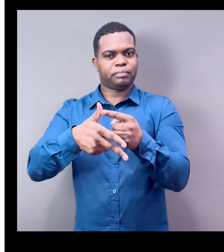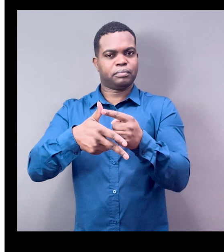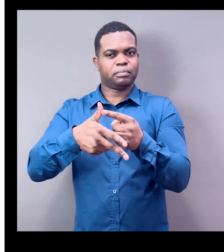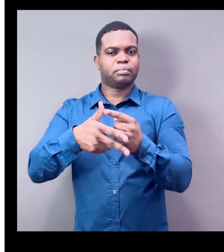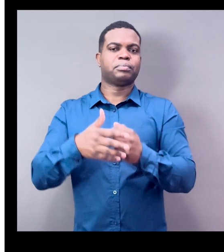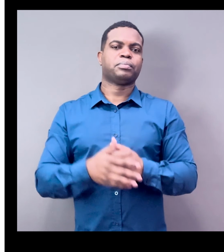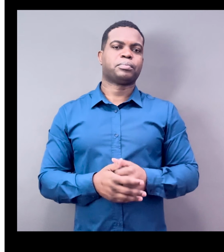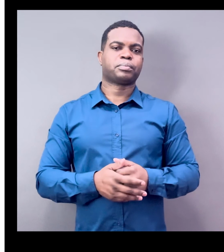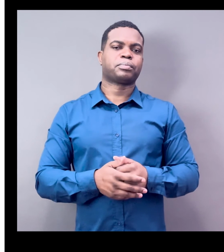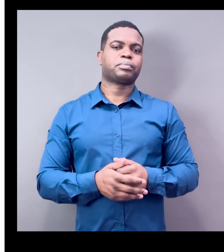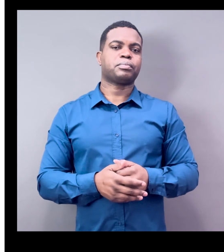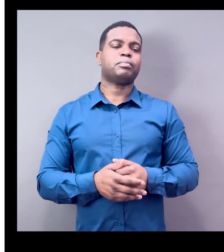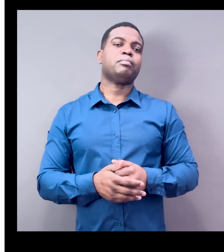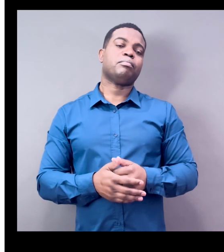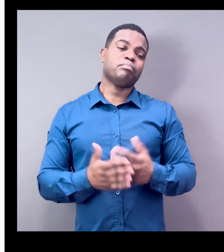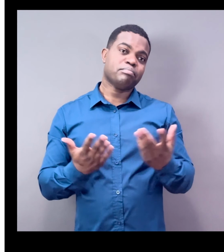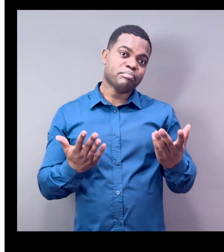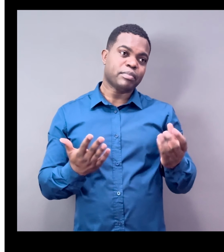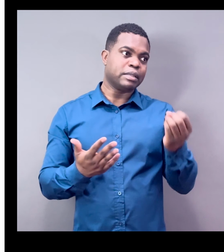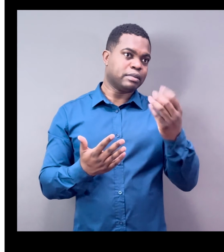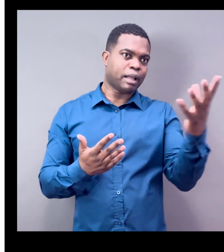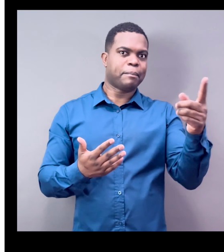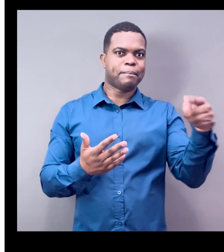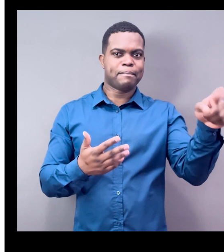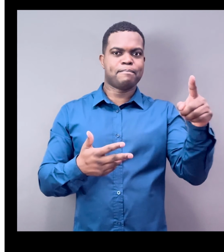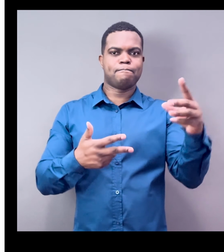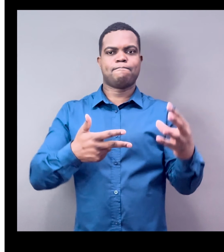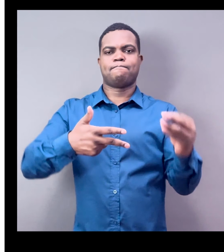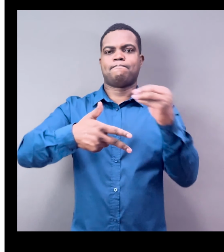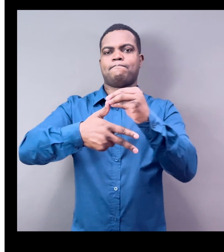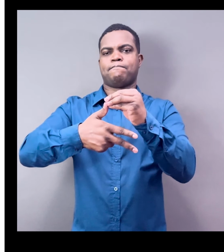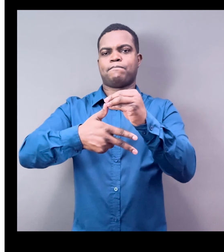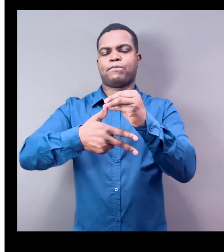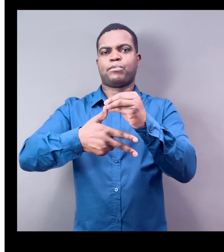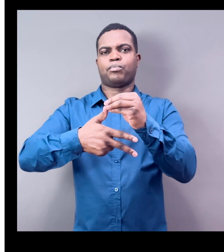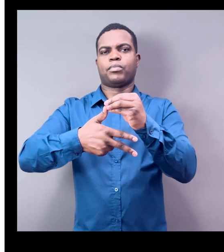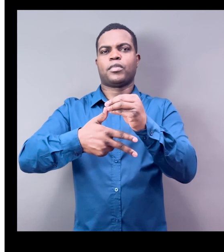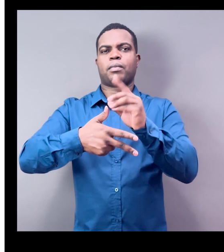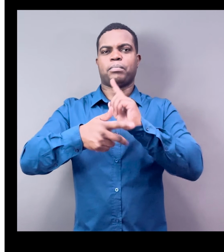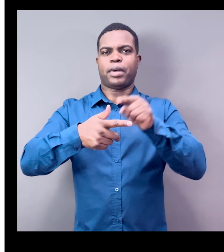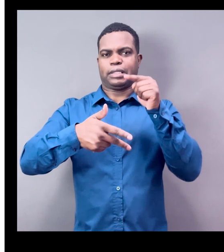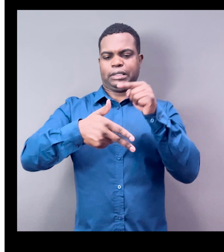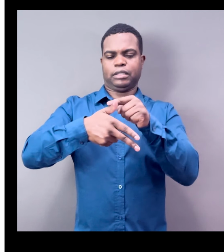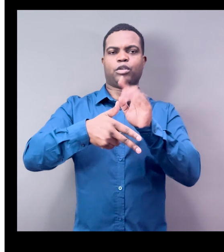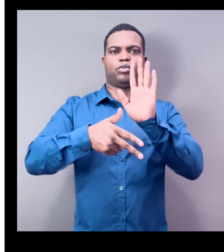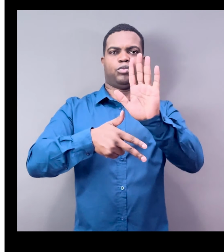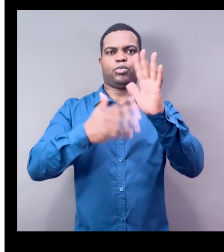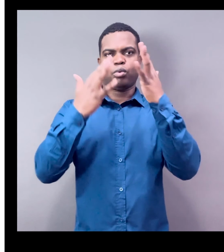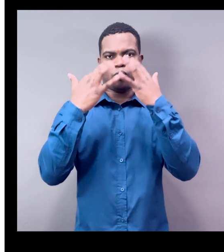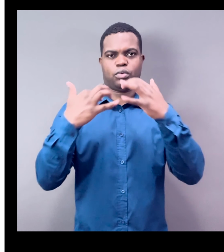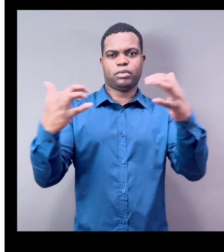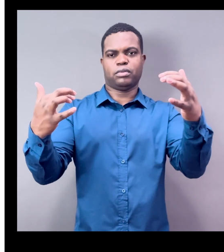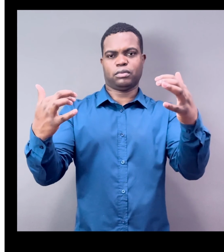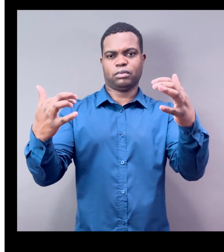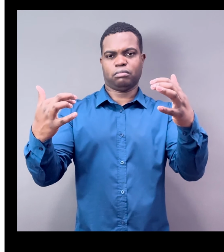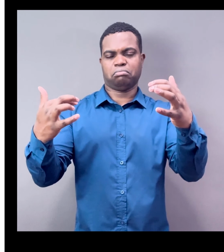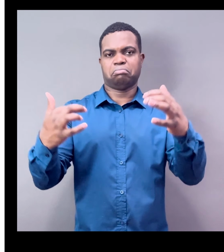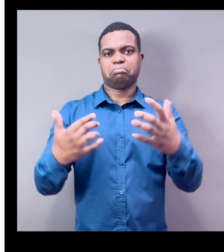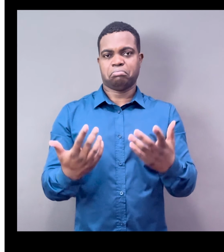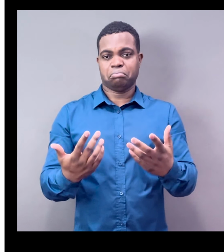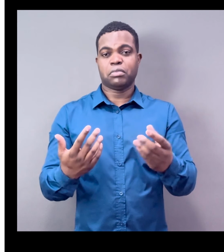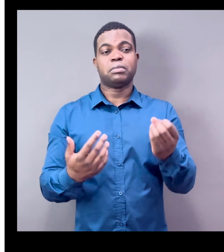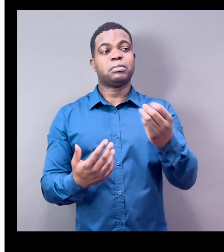Yeah, you might find some of your primary stakeholders under your target audience. Sometimes